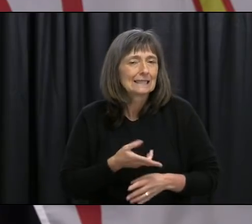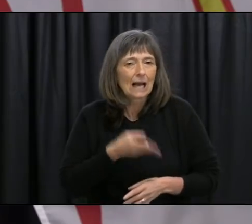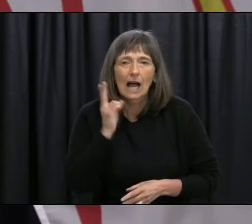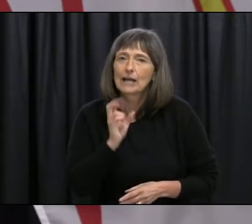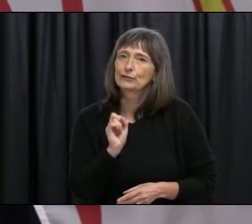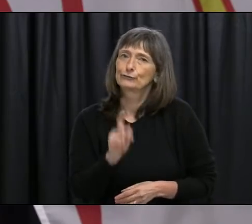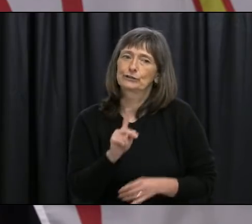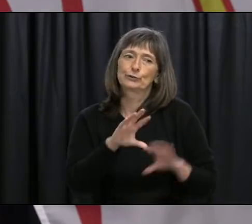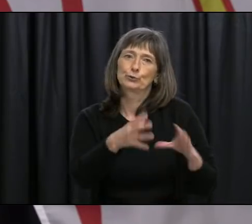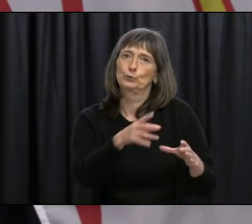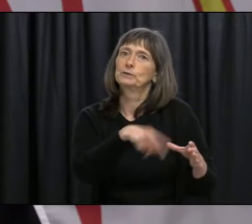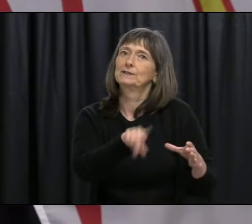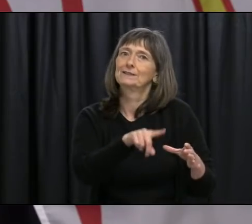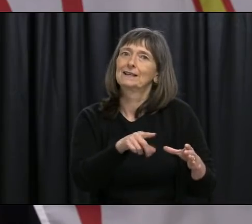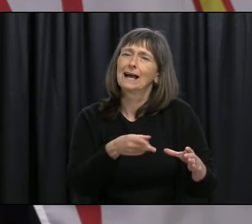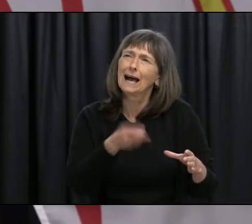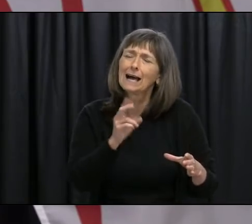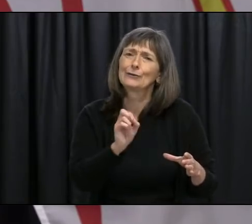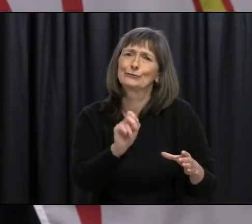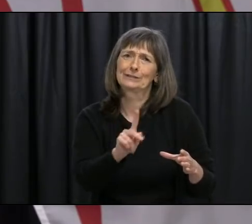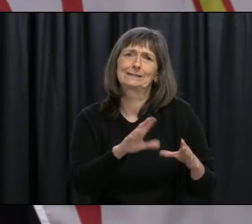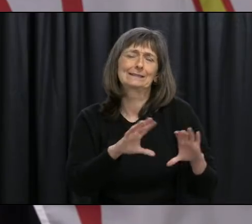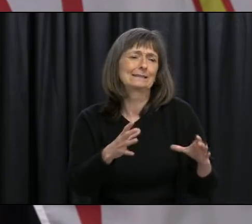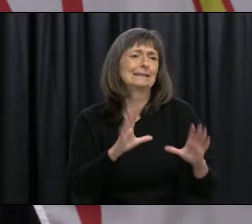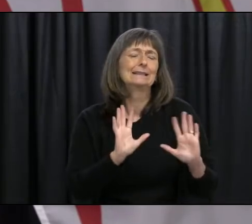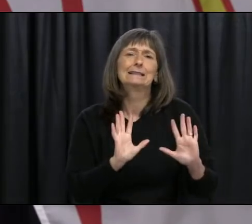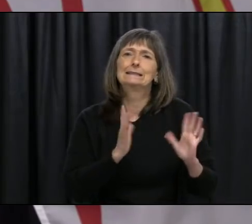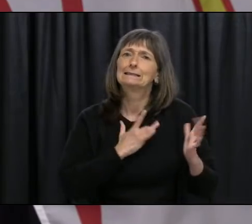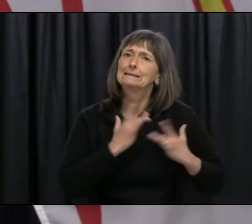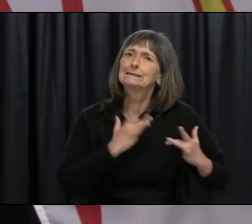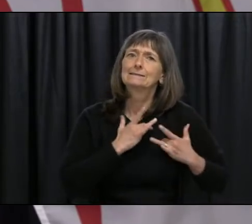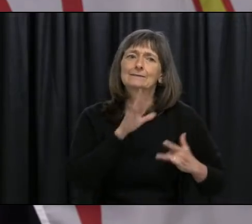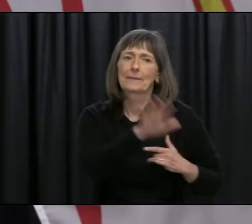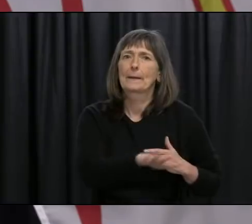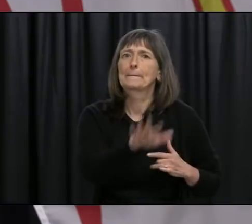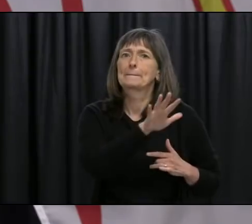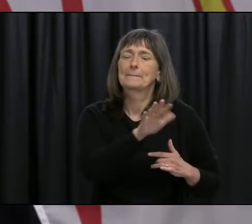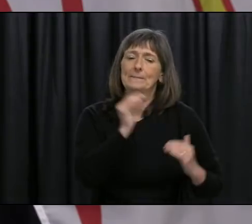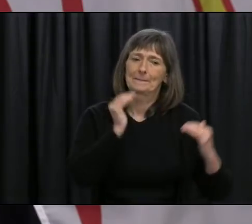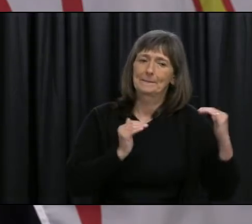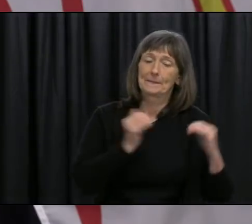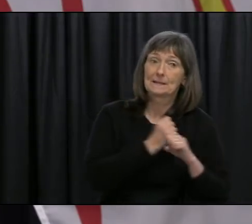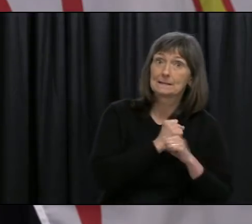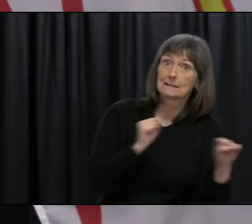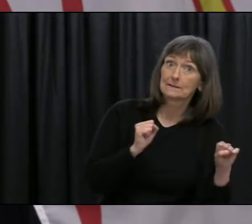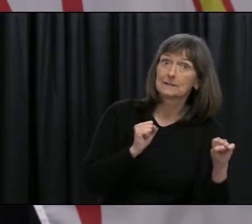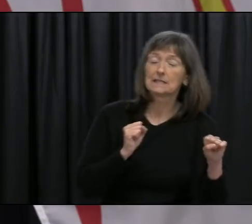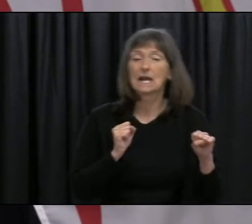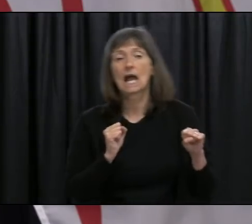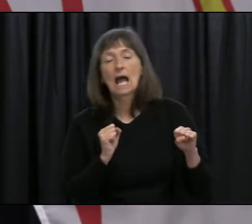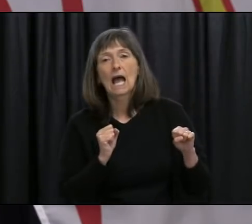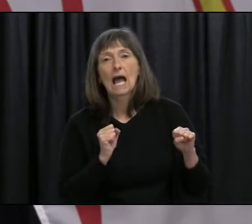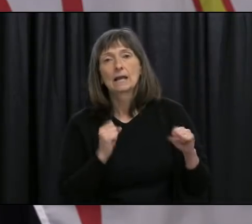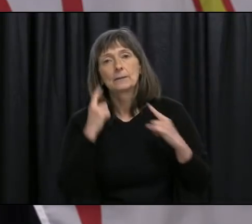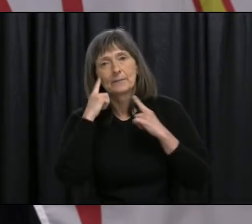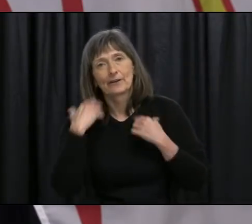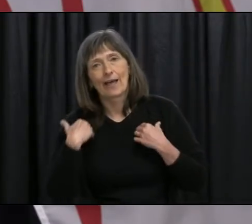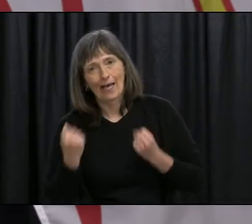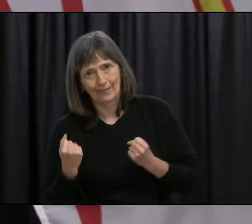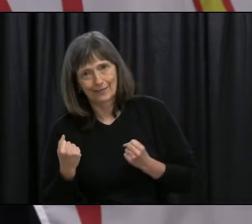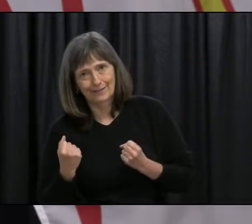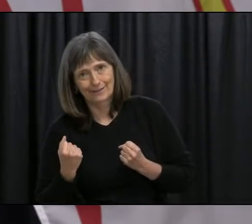this population, and we want to make sure we're giving a balance of safety and other